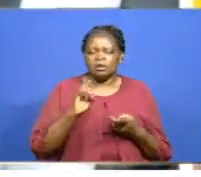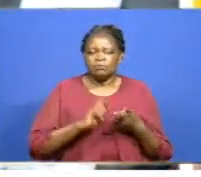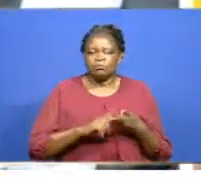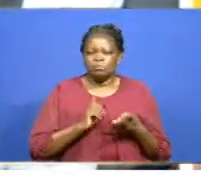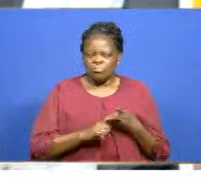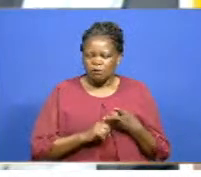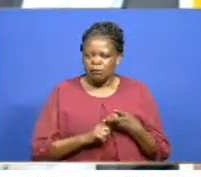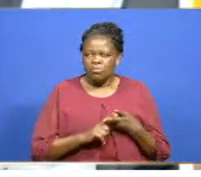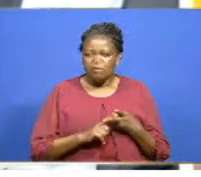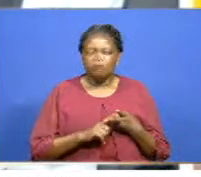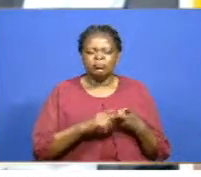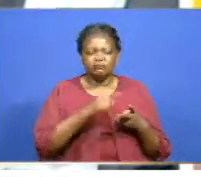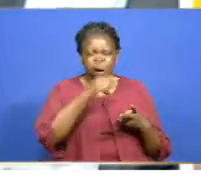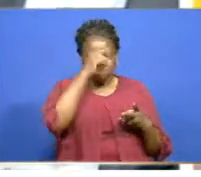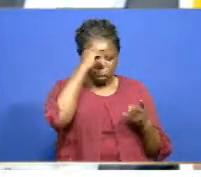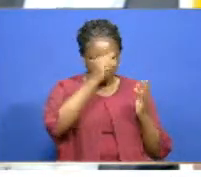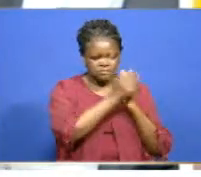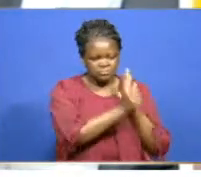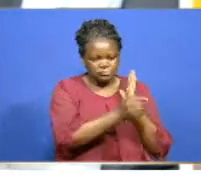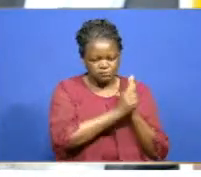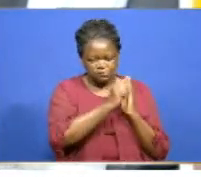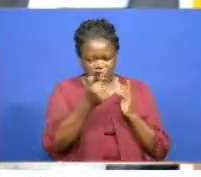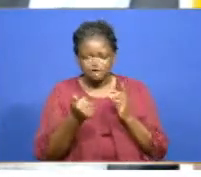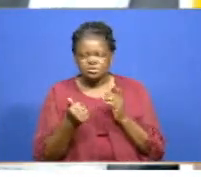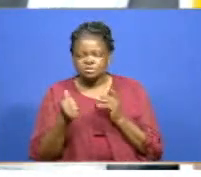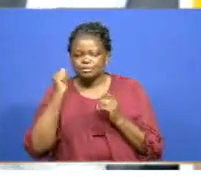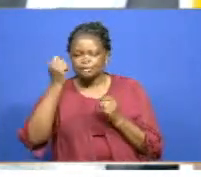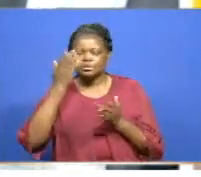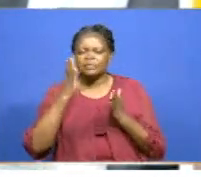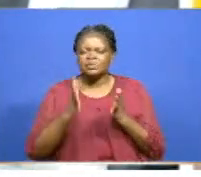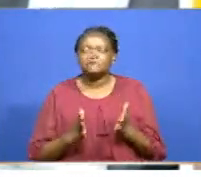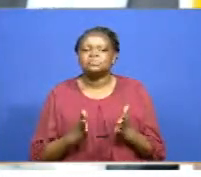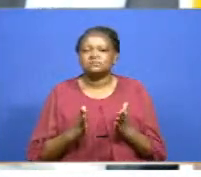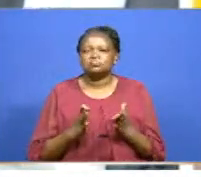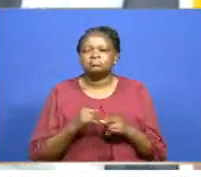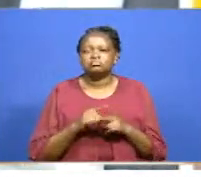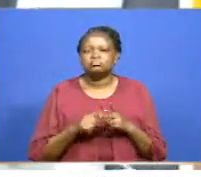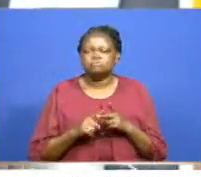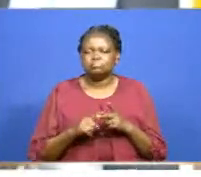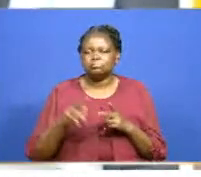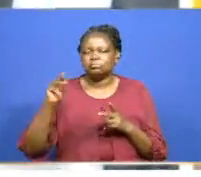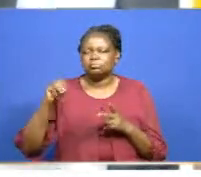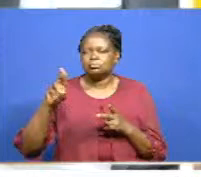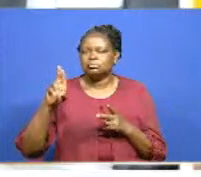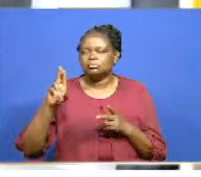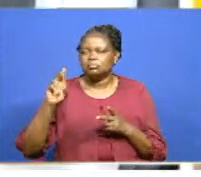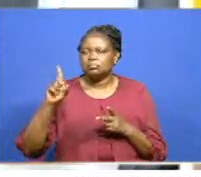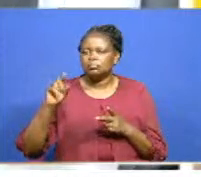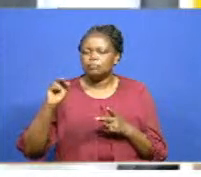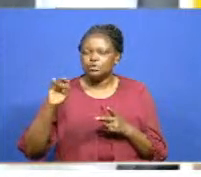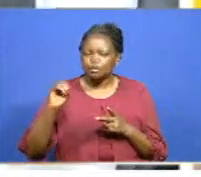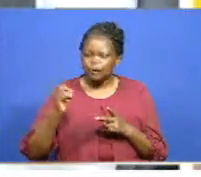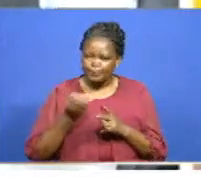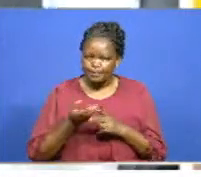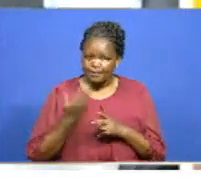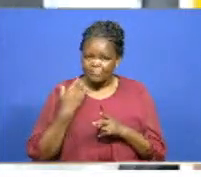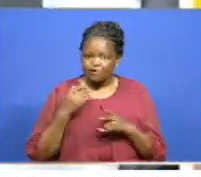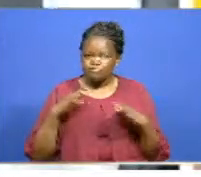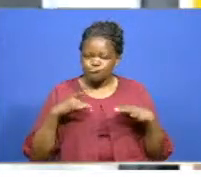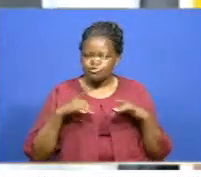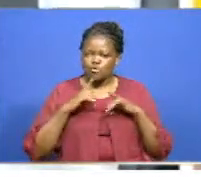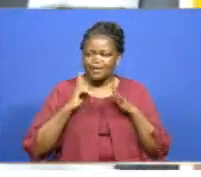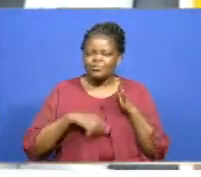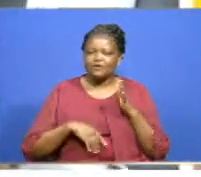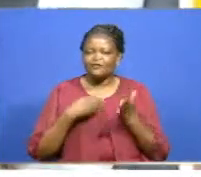analyst by the name Wilfred Muliro. And before the break, or during the break, we were talking about the